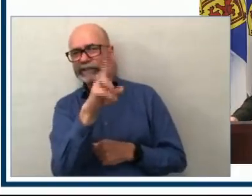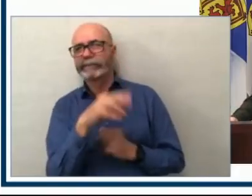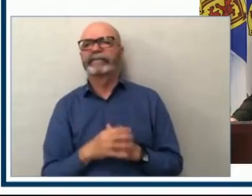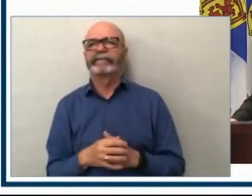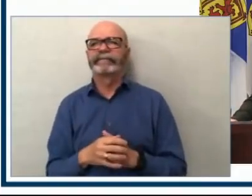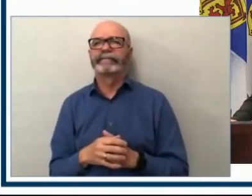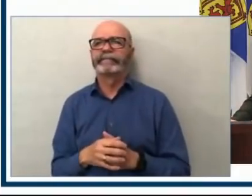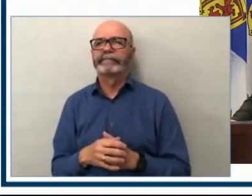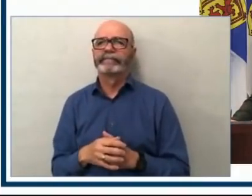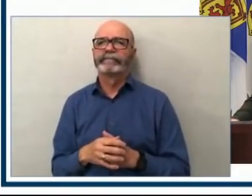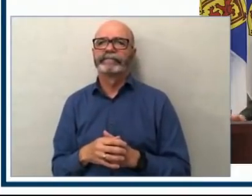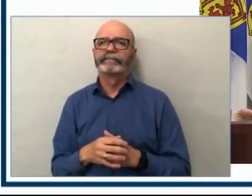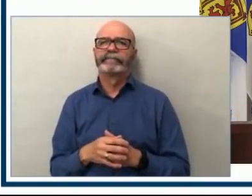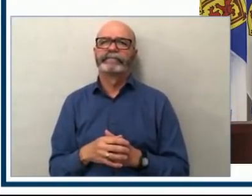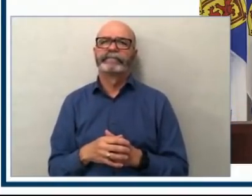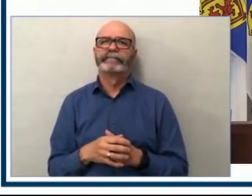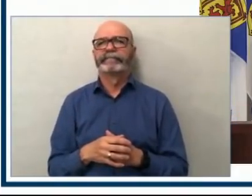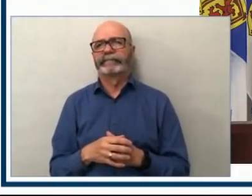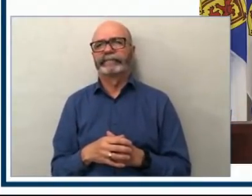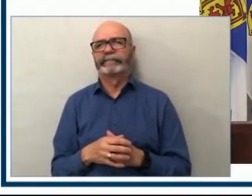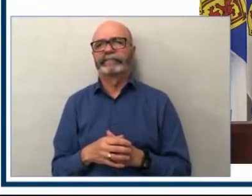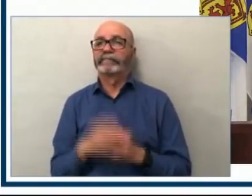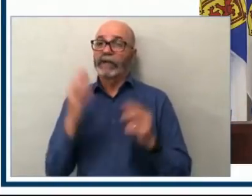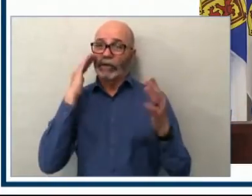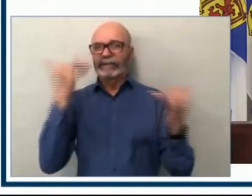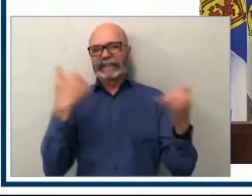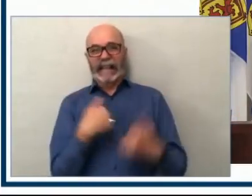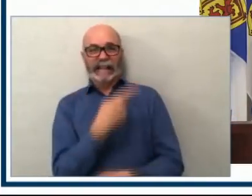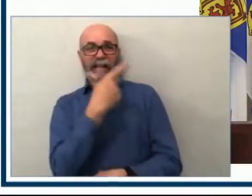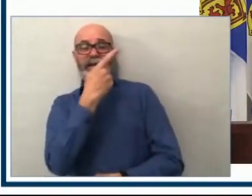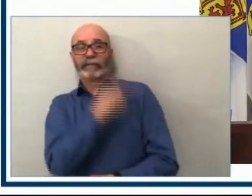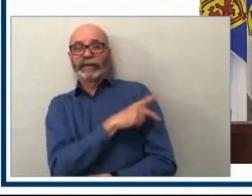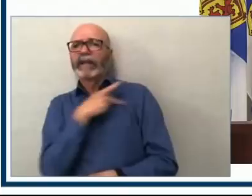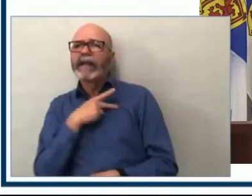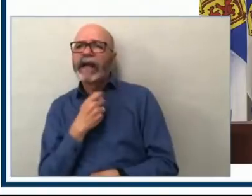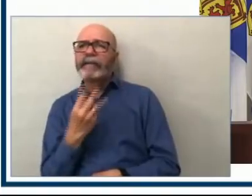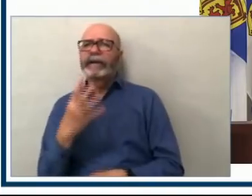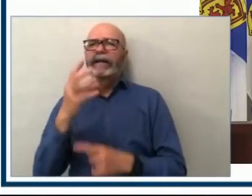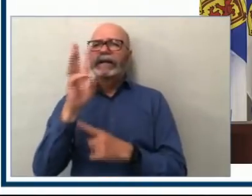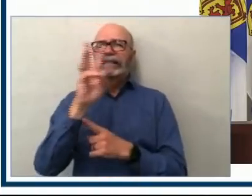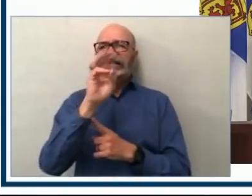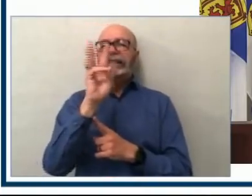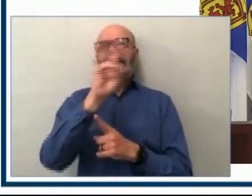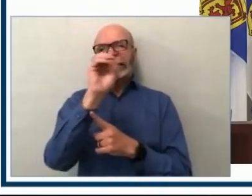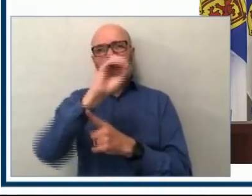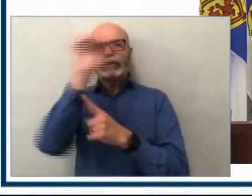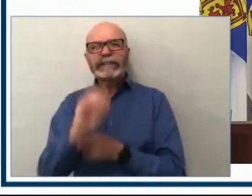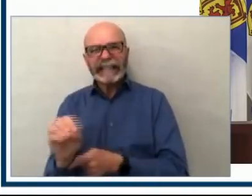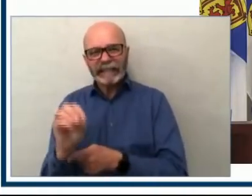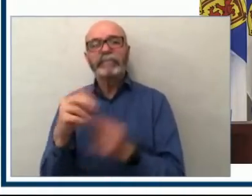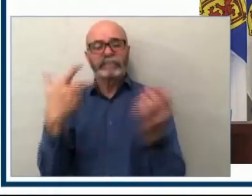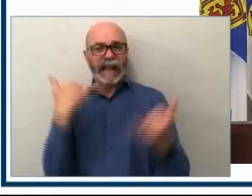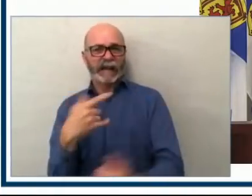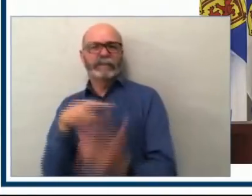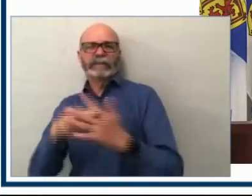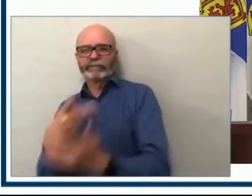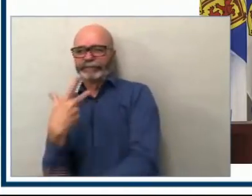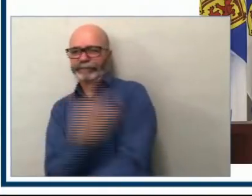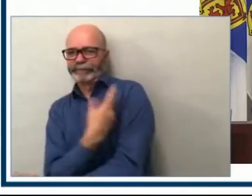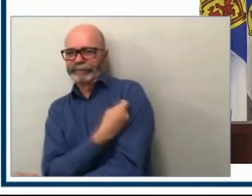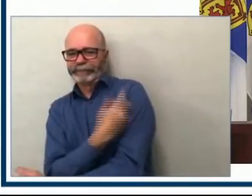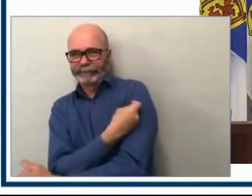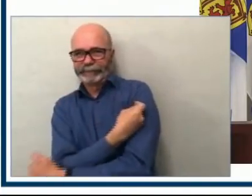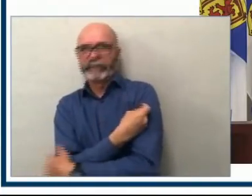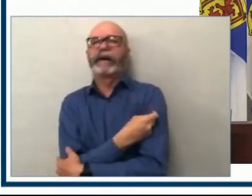60% of its allotted vaccine take to date. And given that you mentioned yourself the situation in